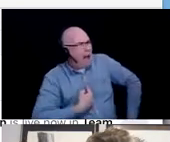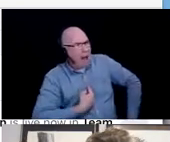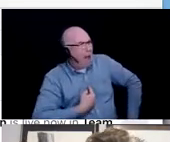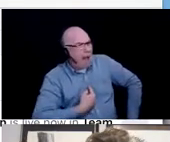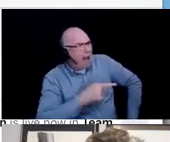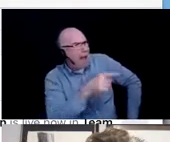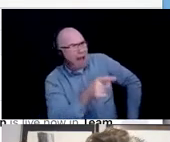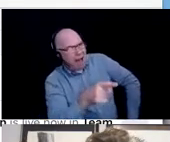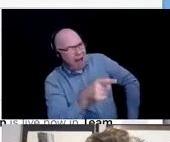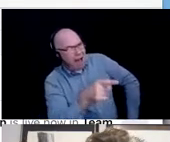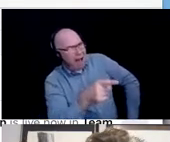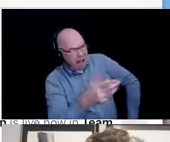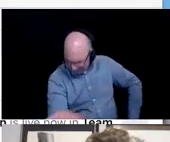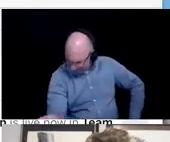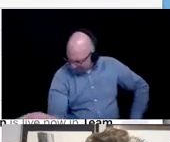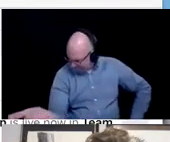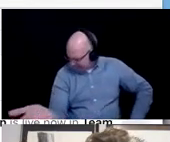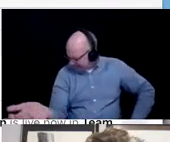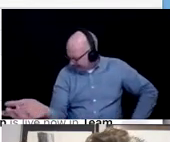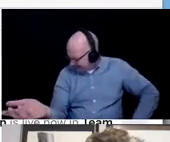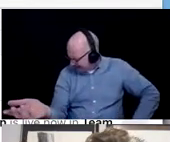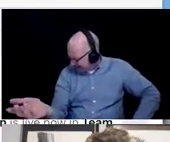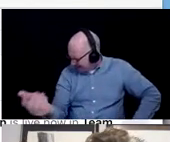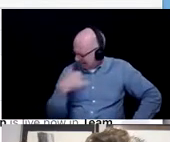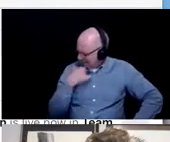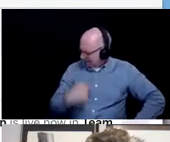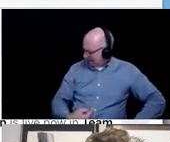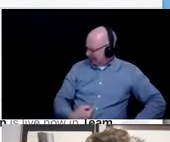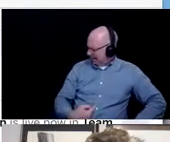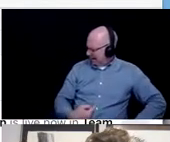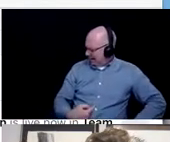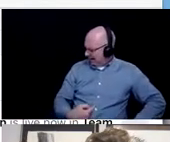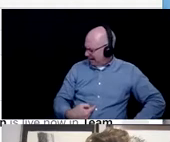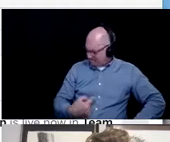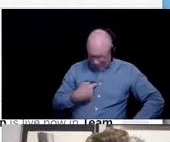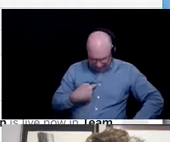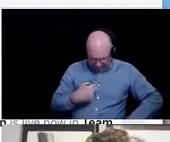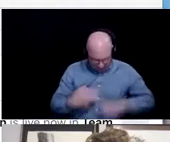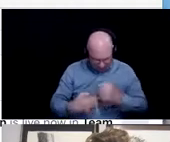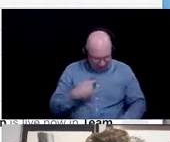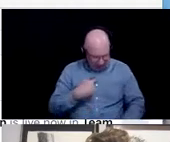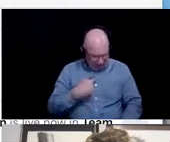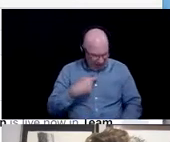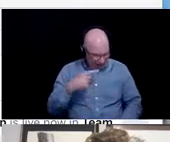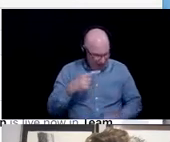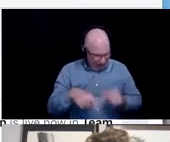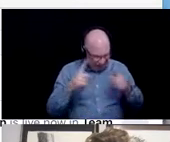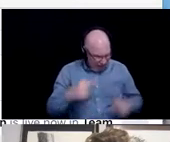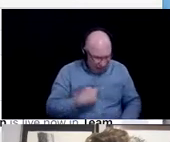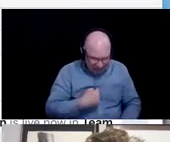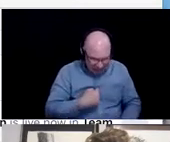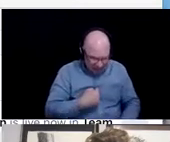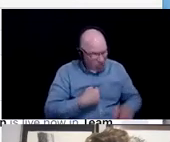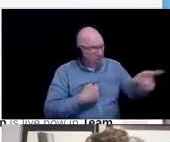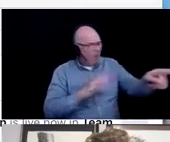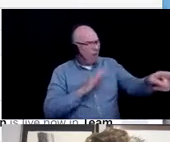like, gosh, maybe this is where I was. Maybe it's me. Maybe I can't be successful. They're doing